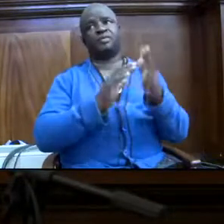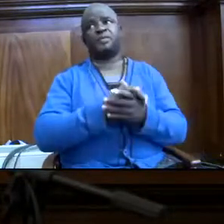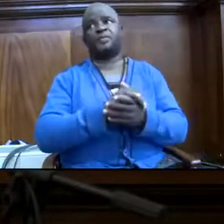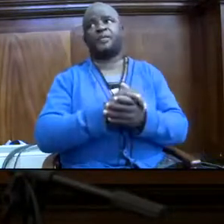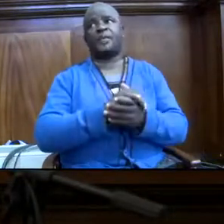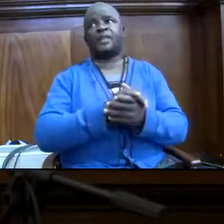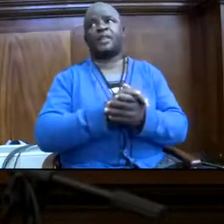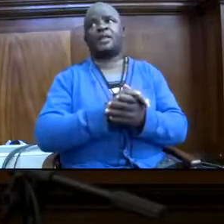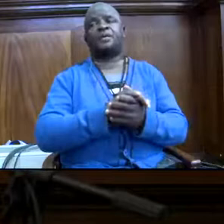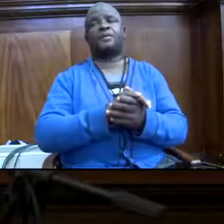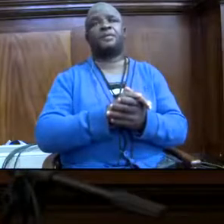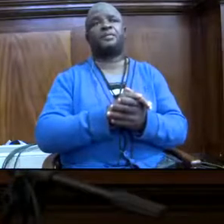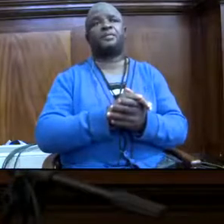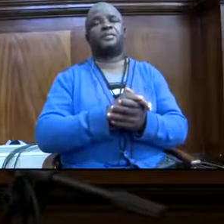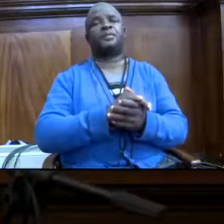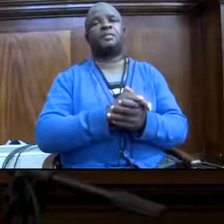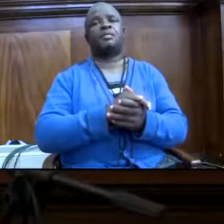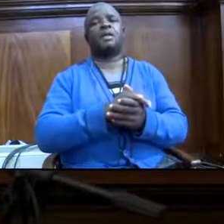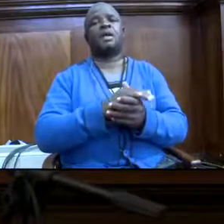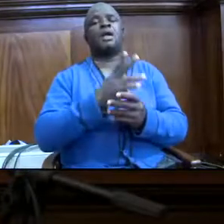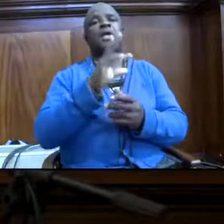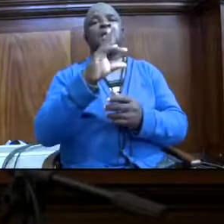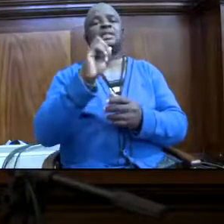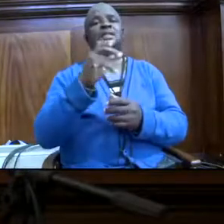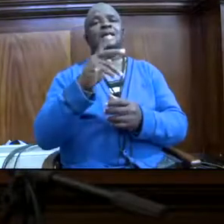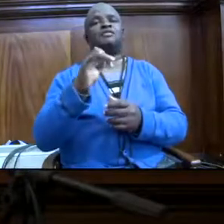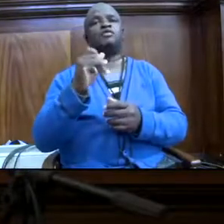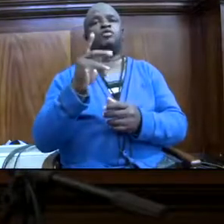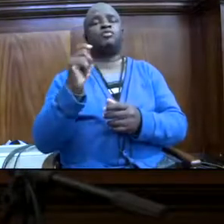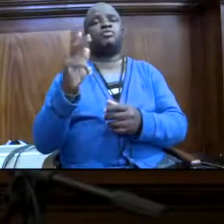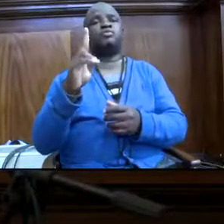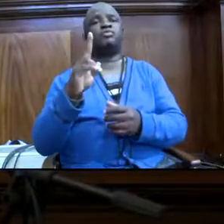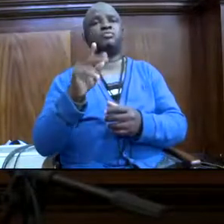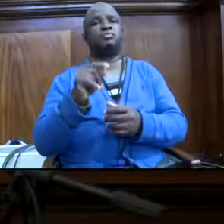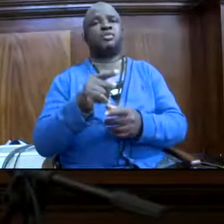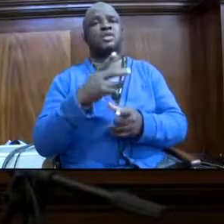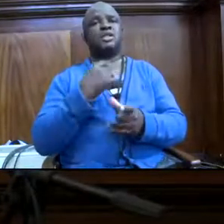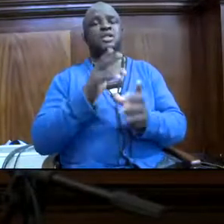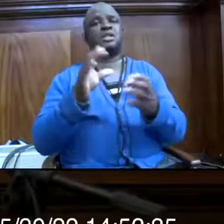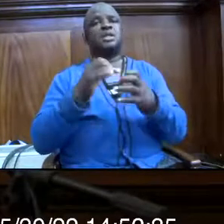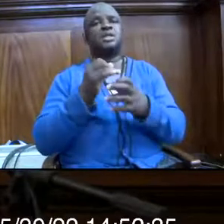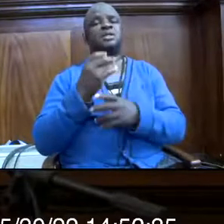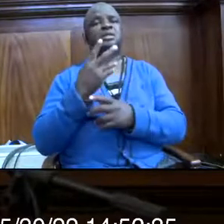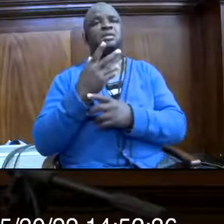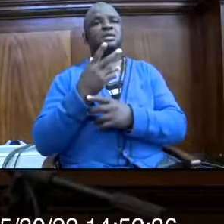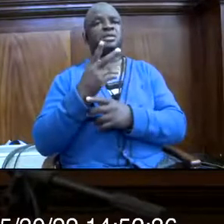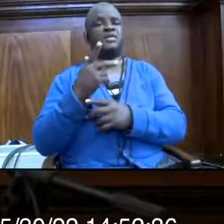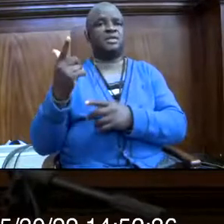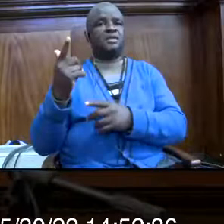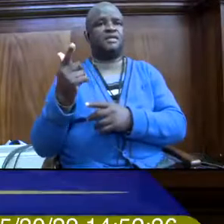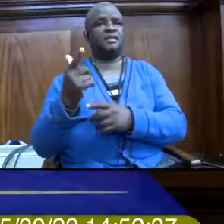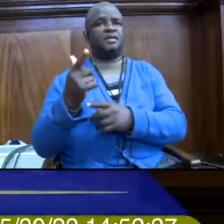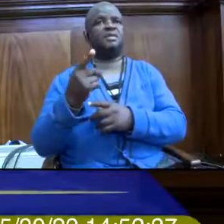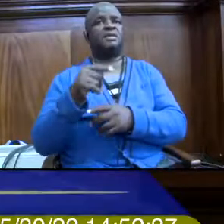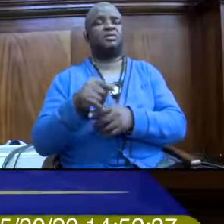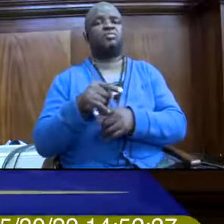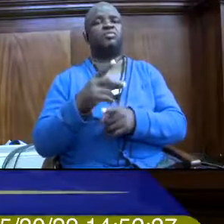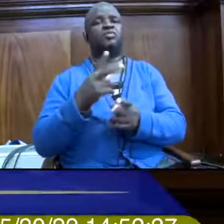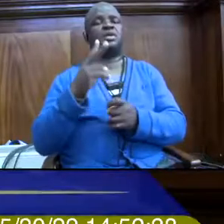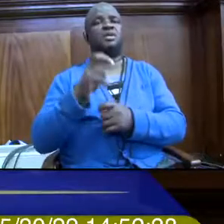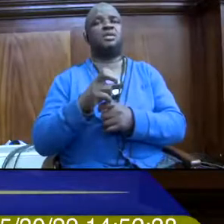saf2 is of the view that section 77 notice it required the national economic